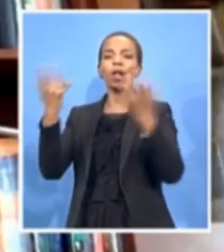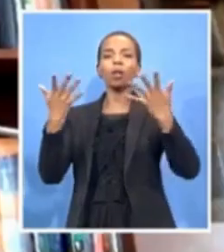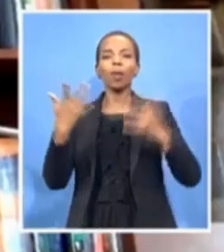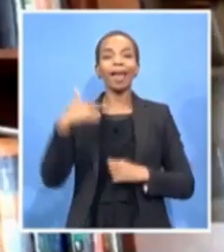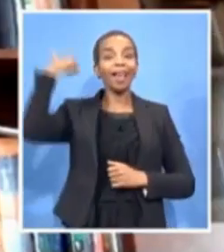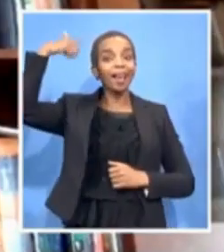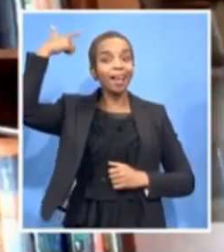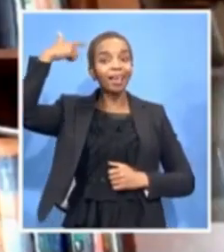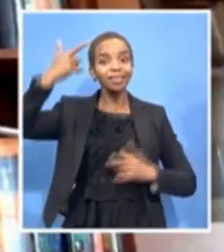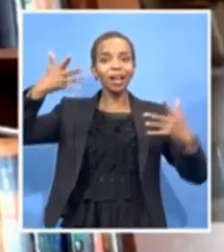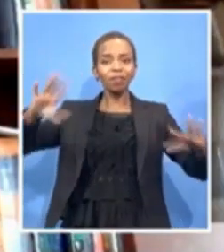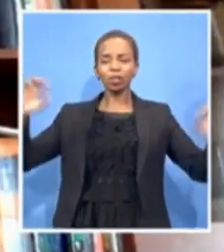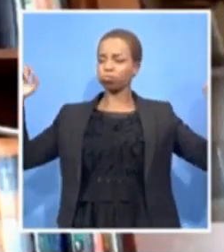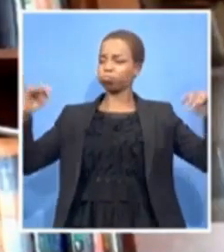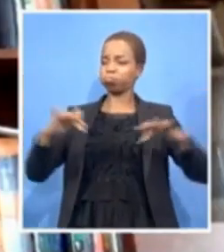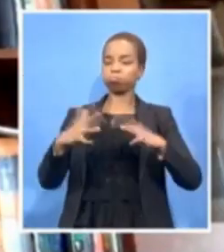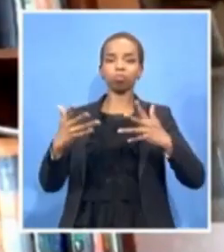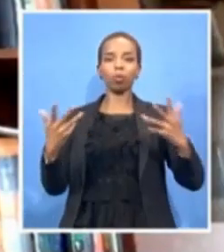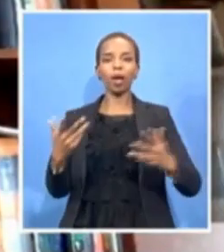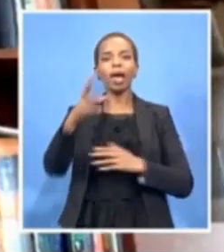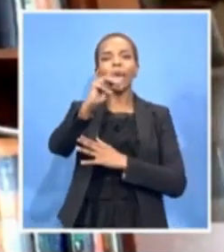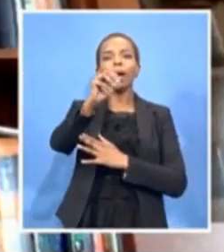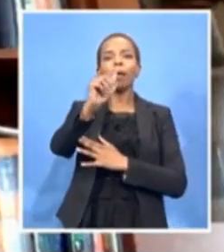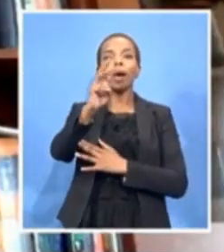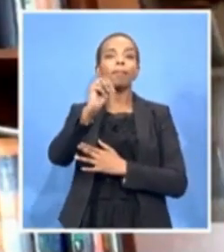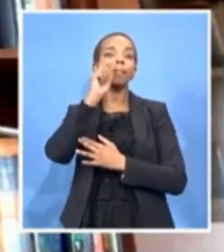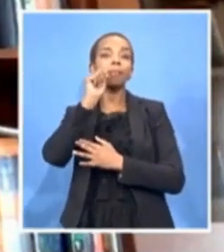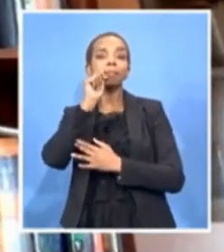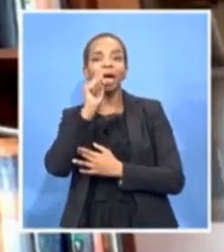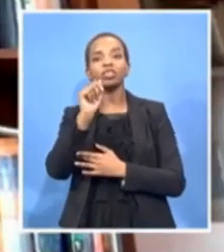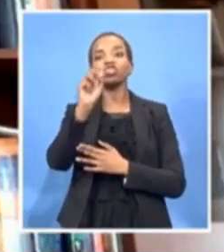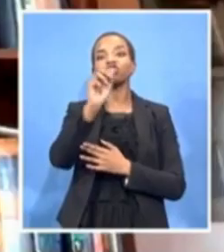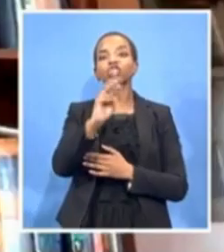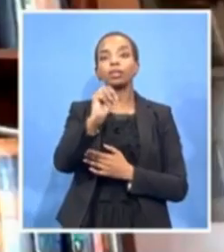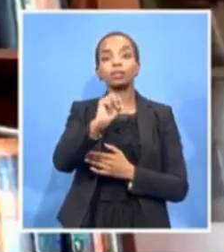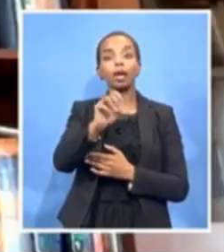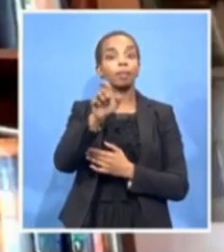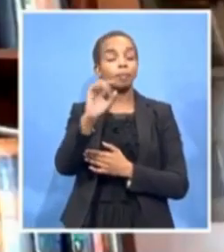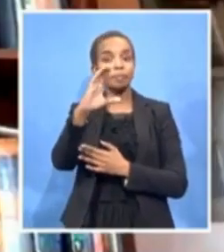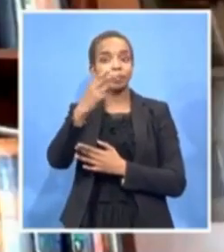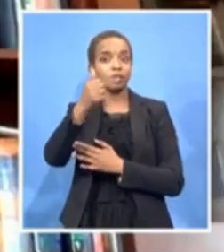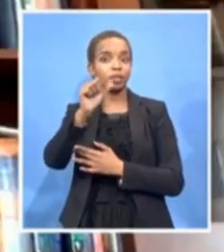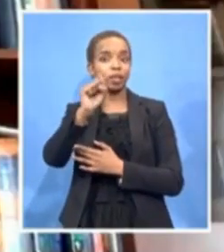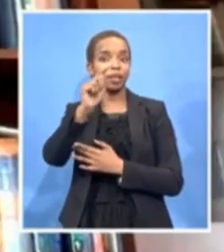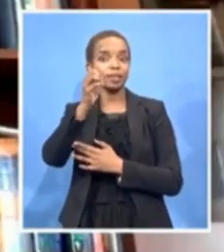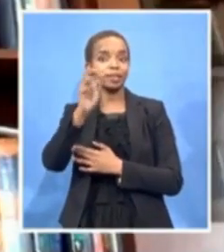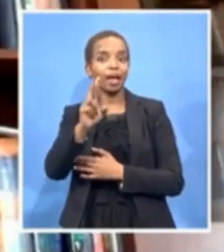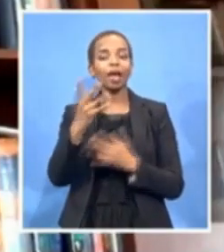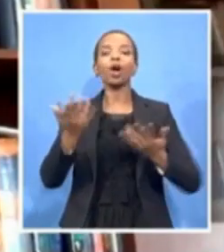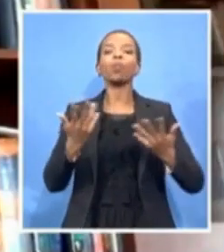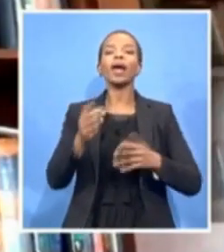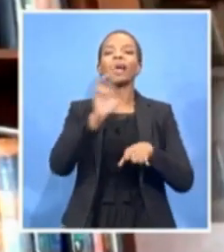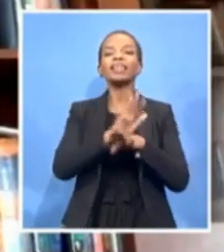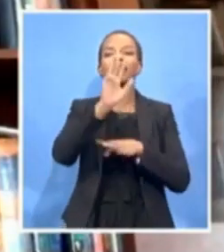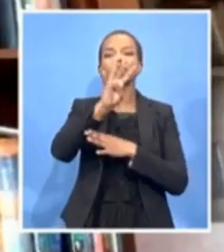we had all these meetings of the Pan-African movement. You remember in 1945, we talked about the Manchester meeting,